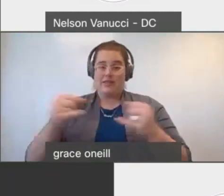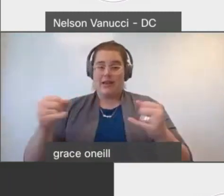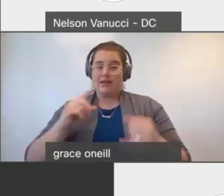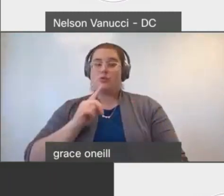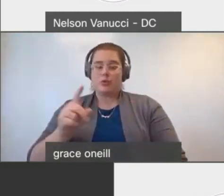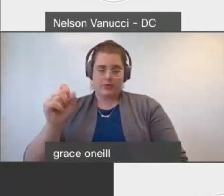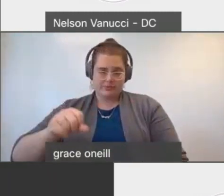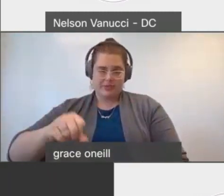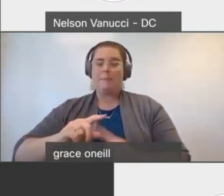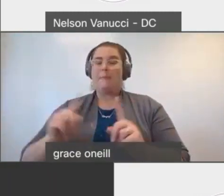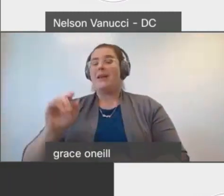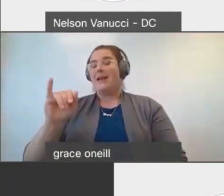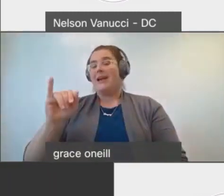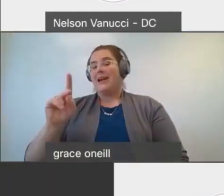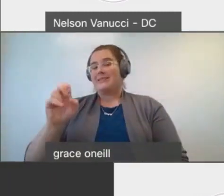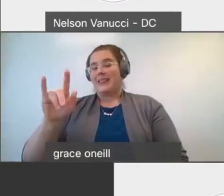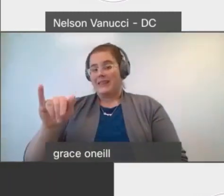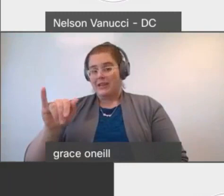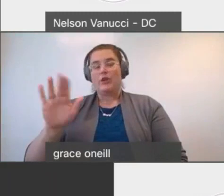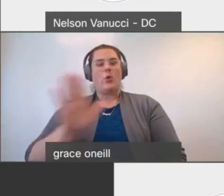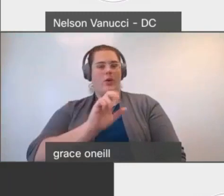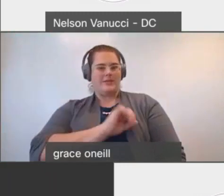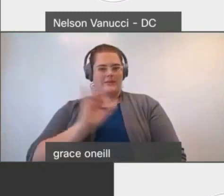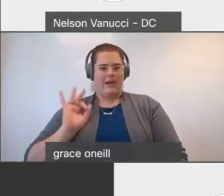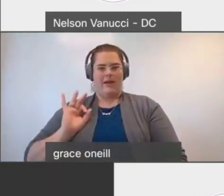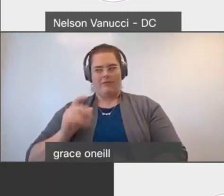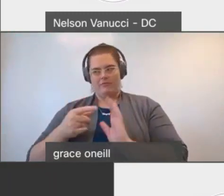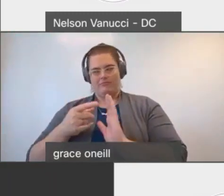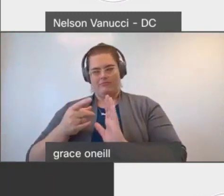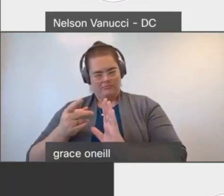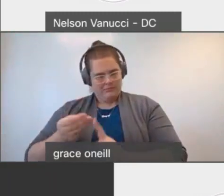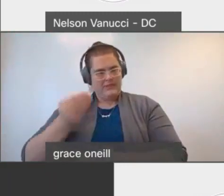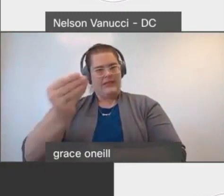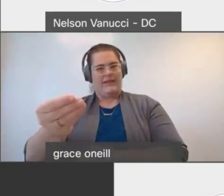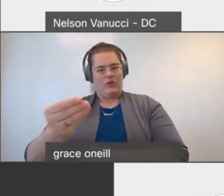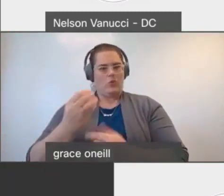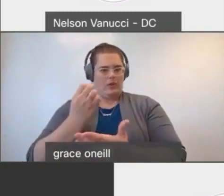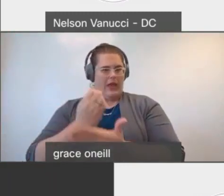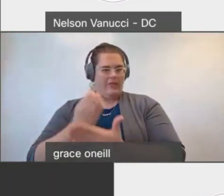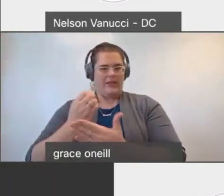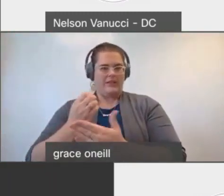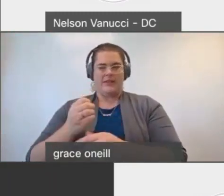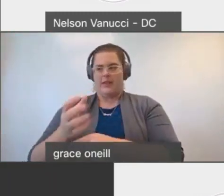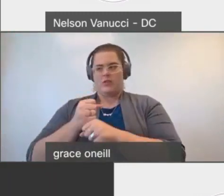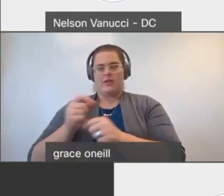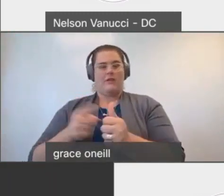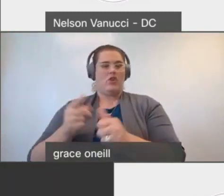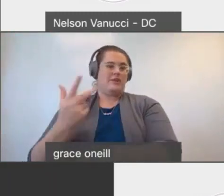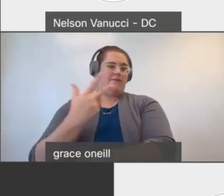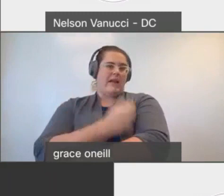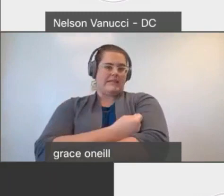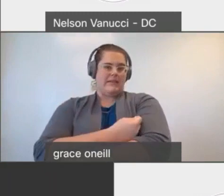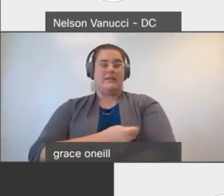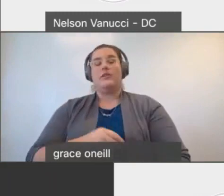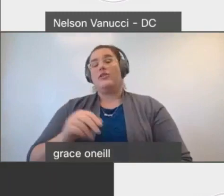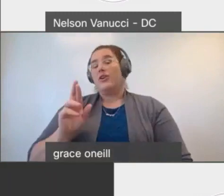Ideally, however, your staff are presenting to you evidence that they've gotten their first vaccine. The reality